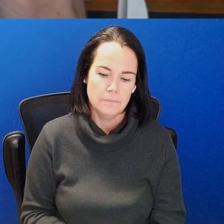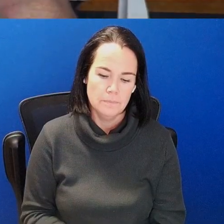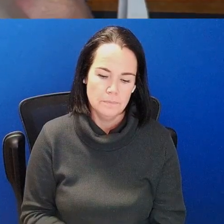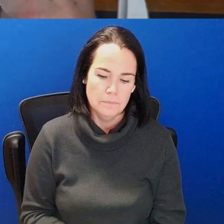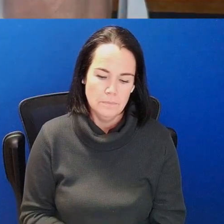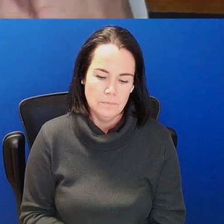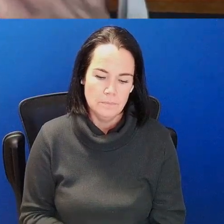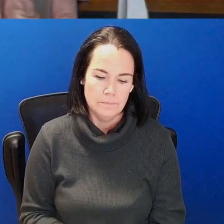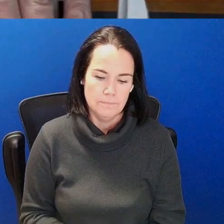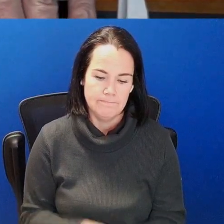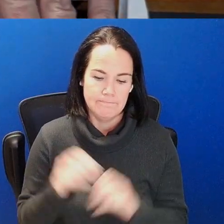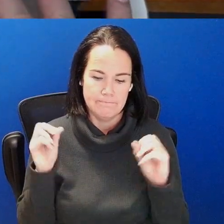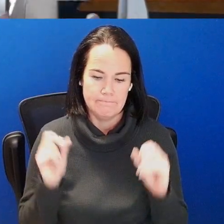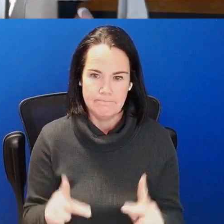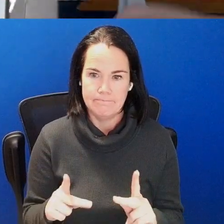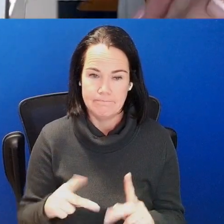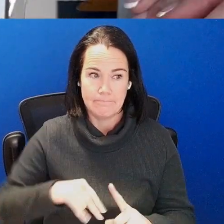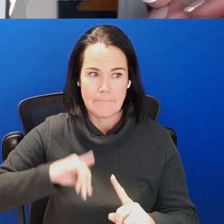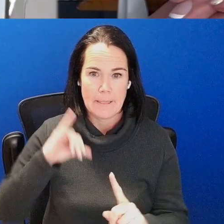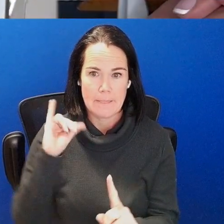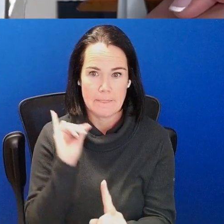All right.